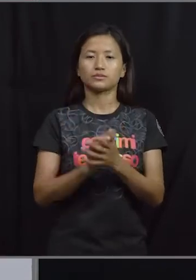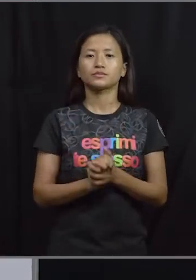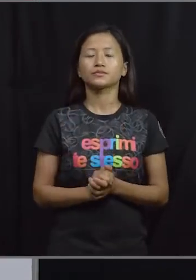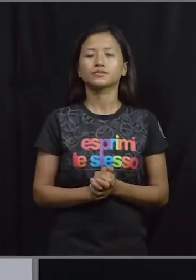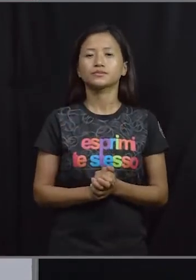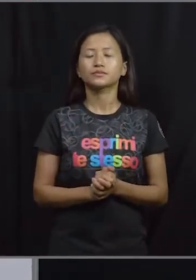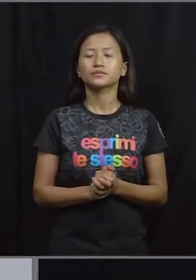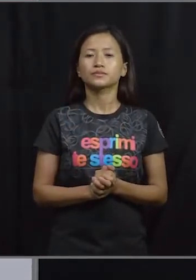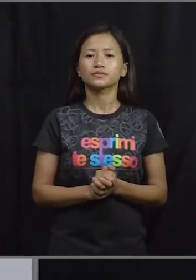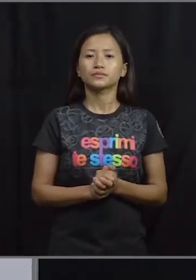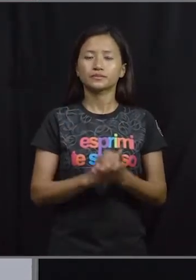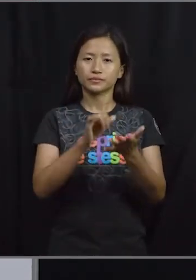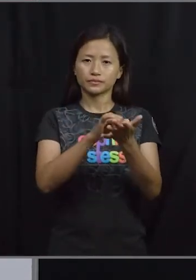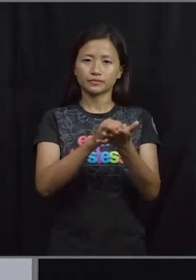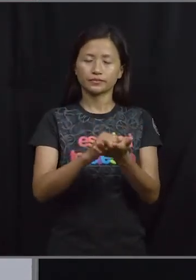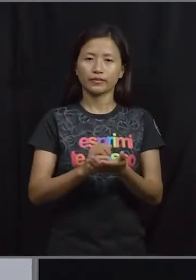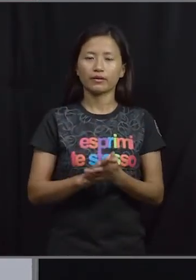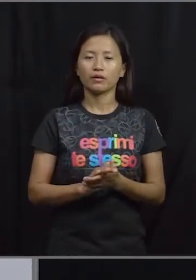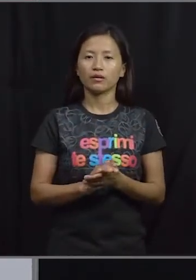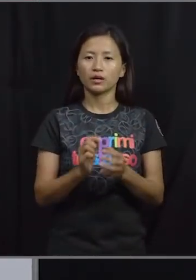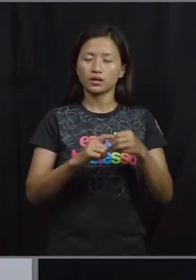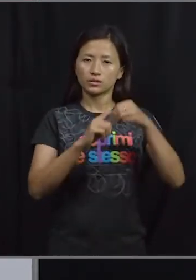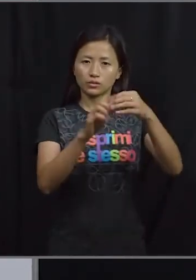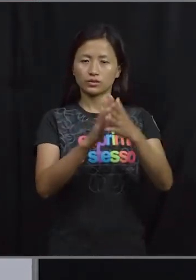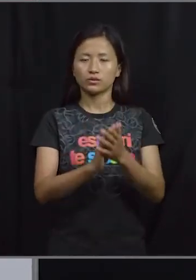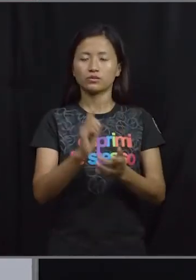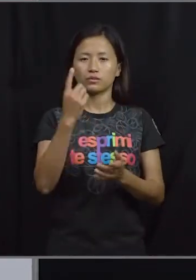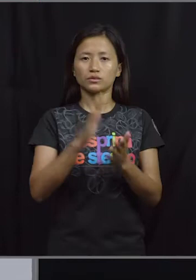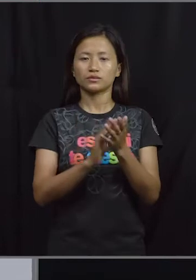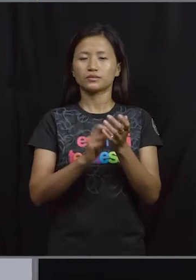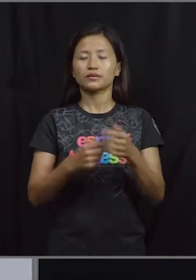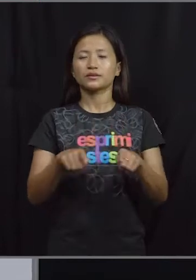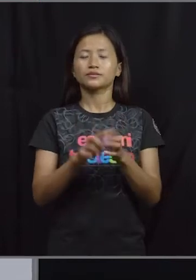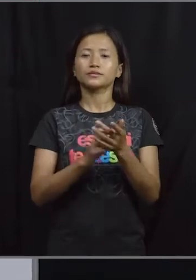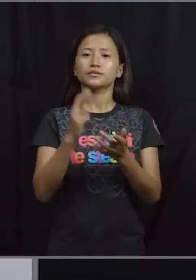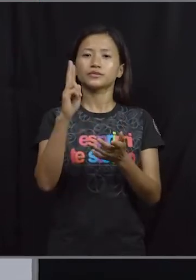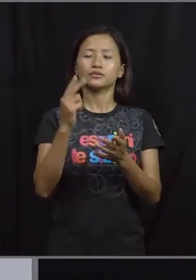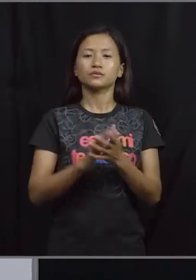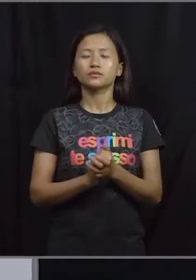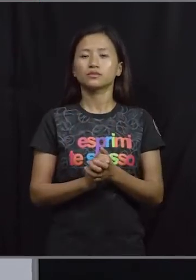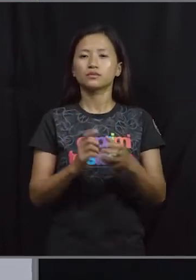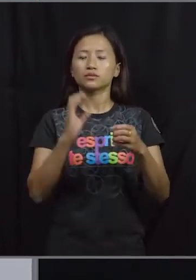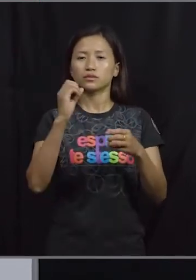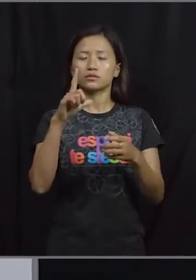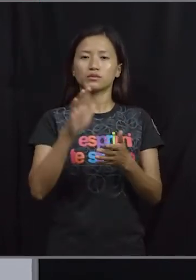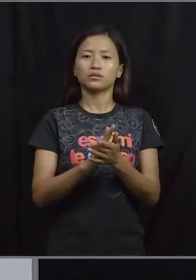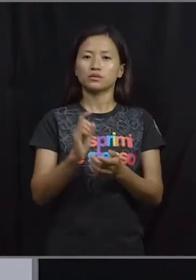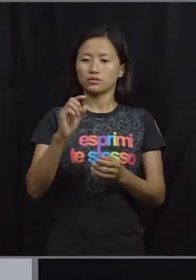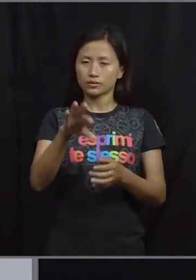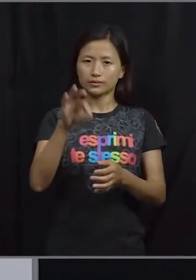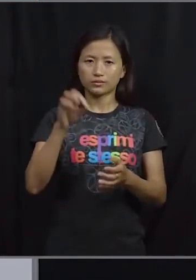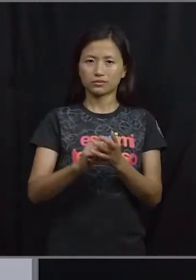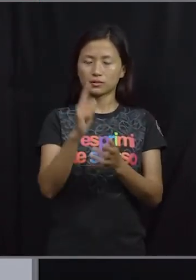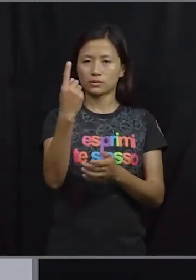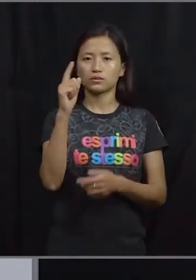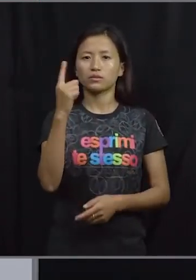M12, that is here. This is its position 1 2. Then we delete this row and column. We get only 1. So